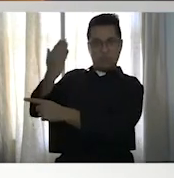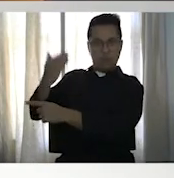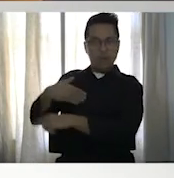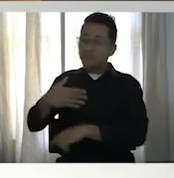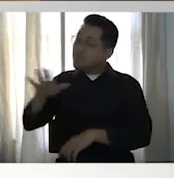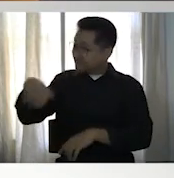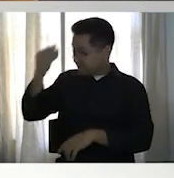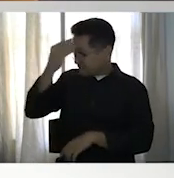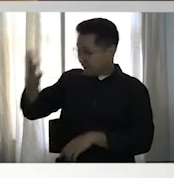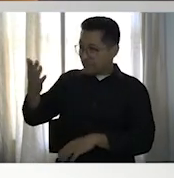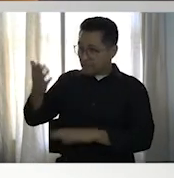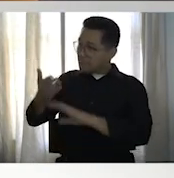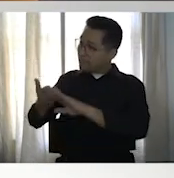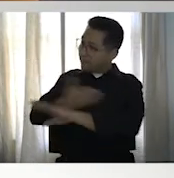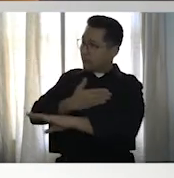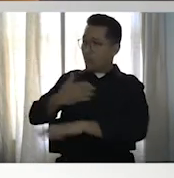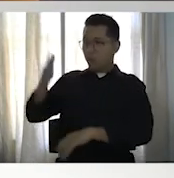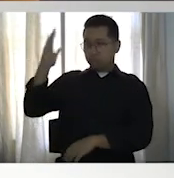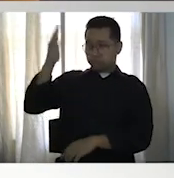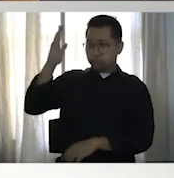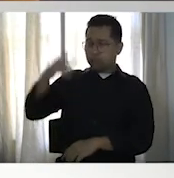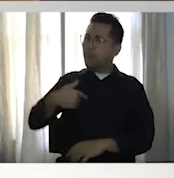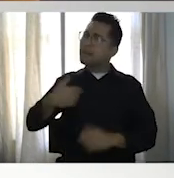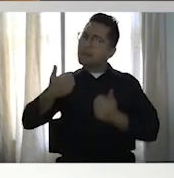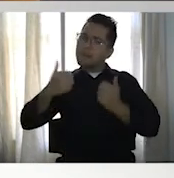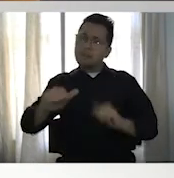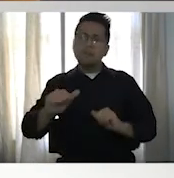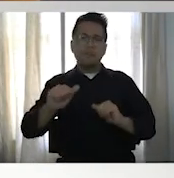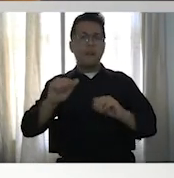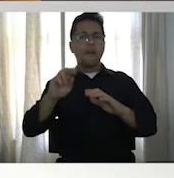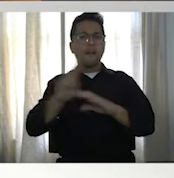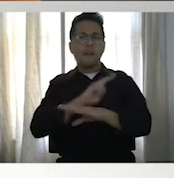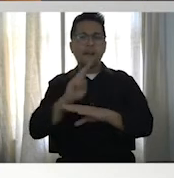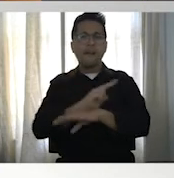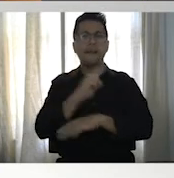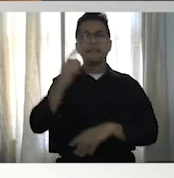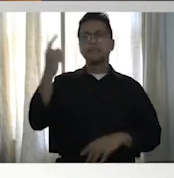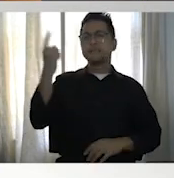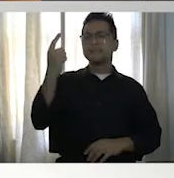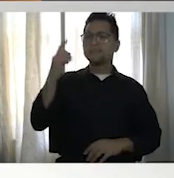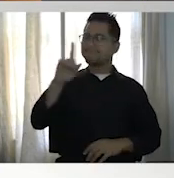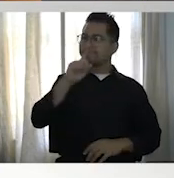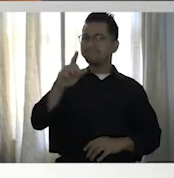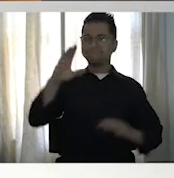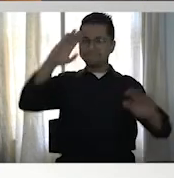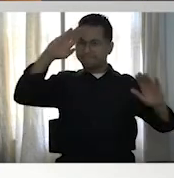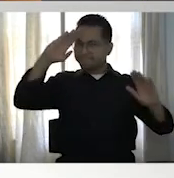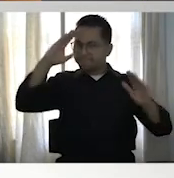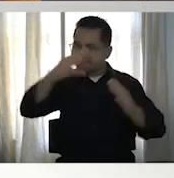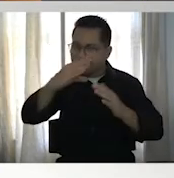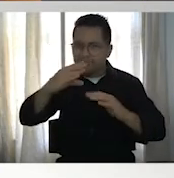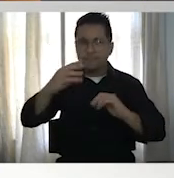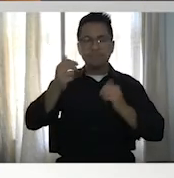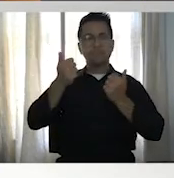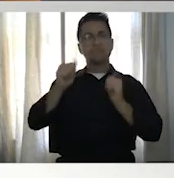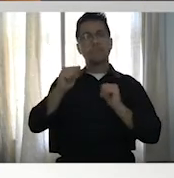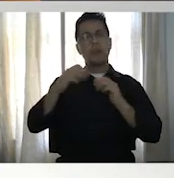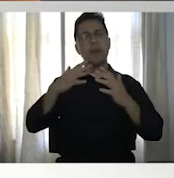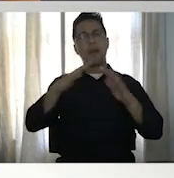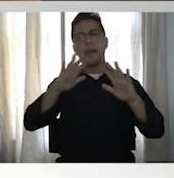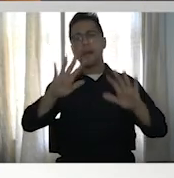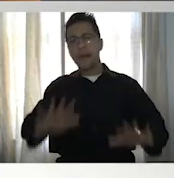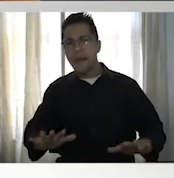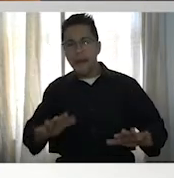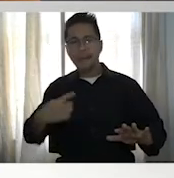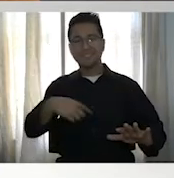my sessions, I always try to use something that focuses and calms us, because I